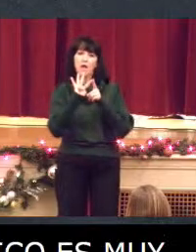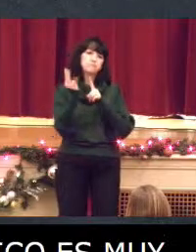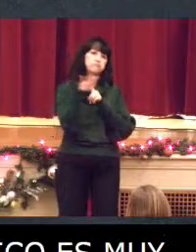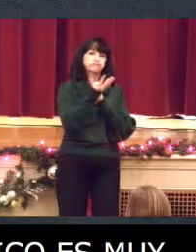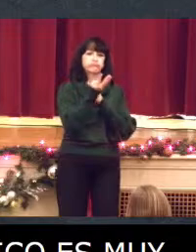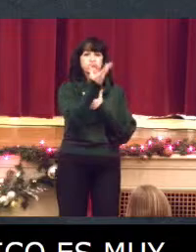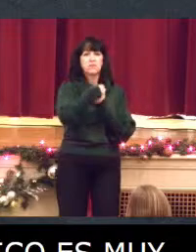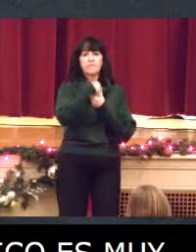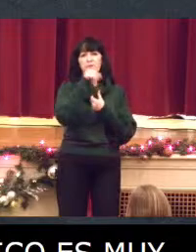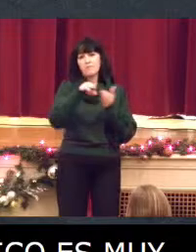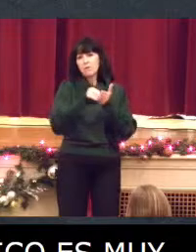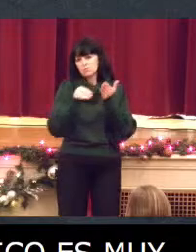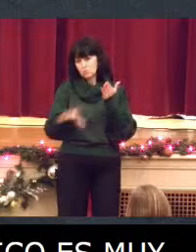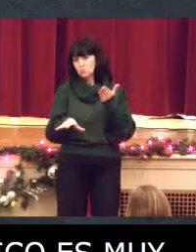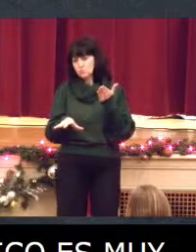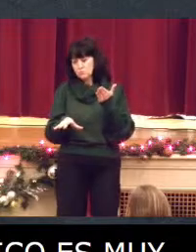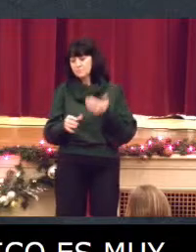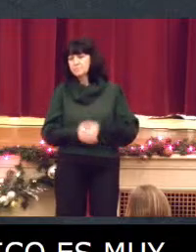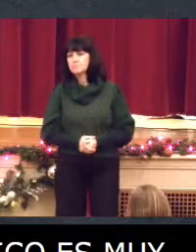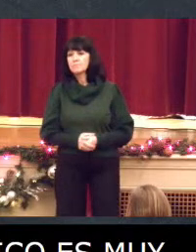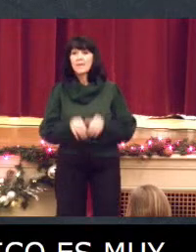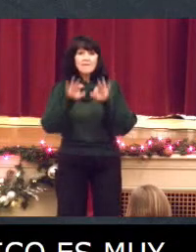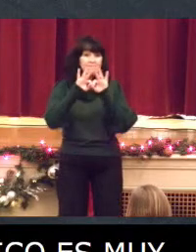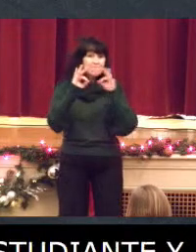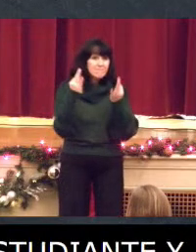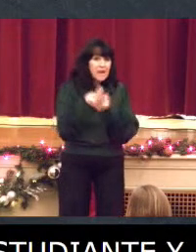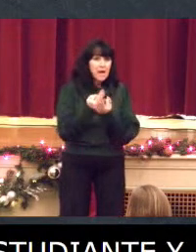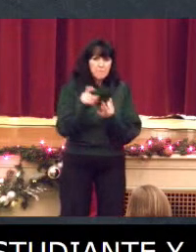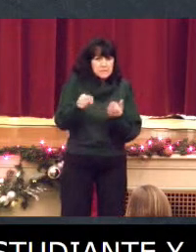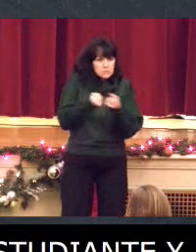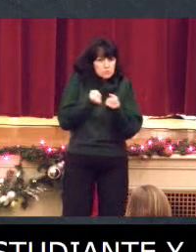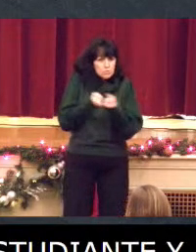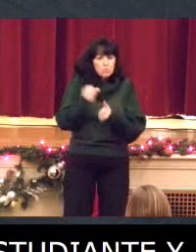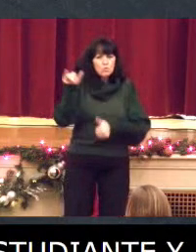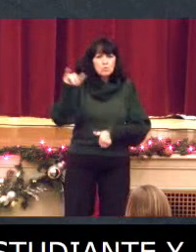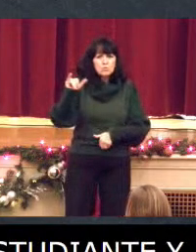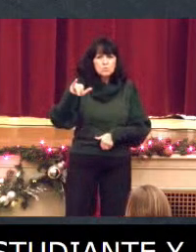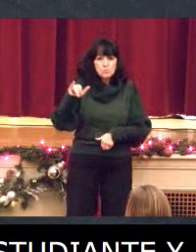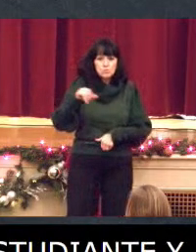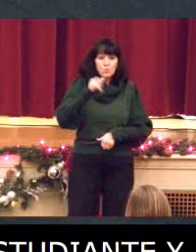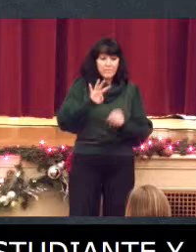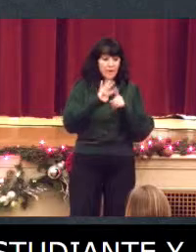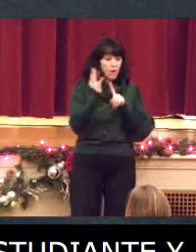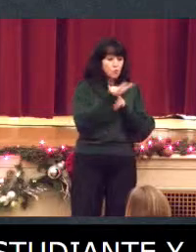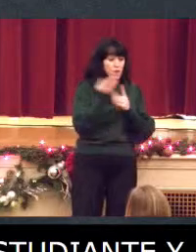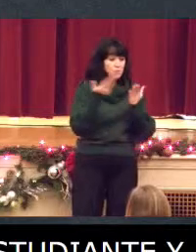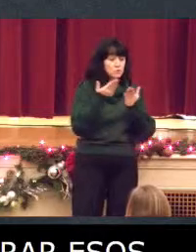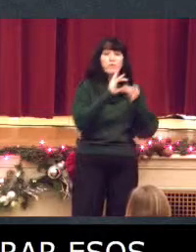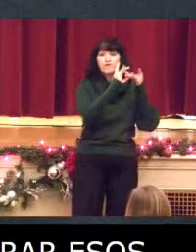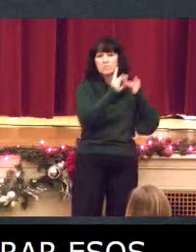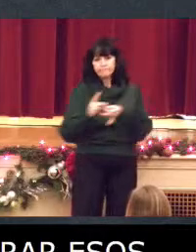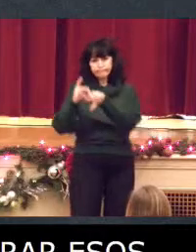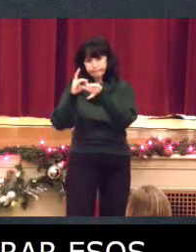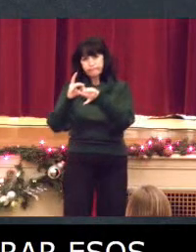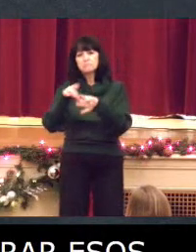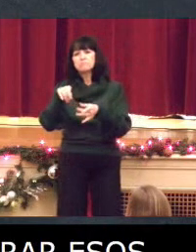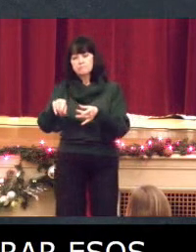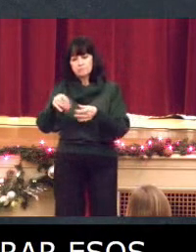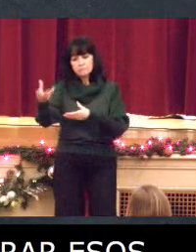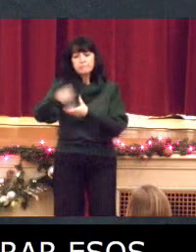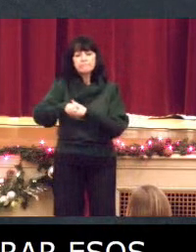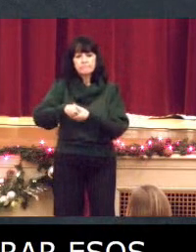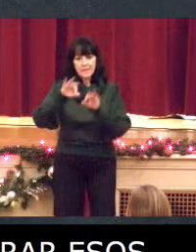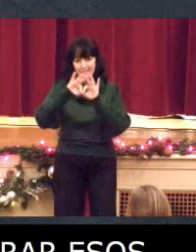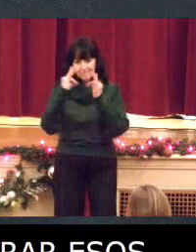is important. So being able to provide those centers as well. And then I already talked about the executive leadership teams or teachers